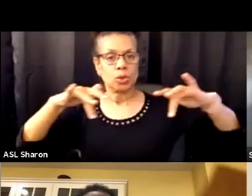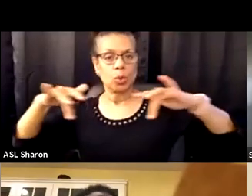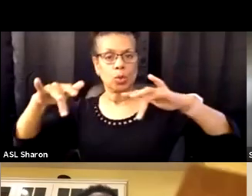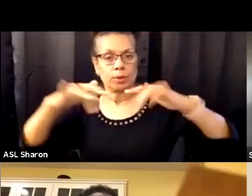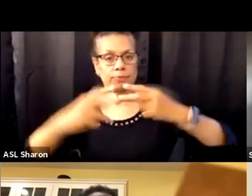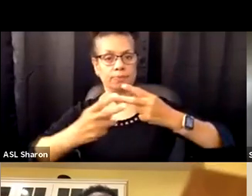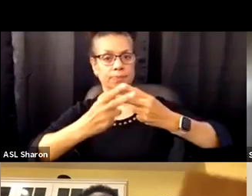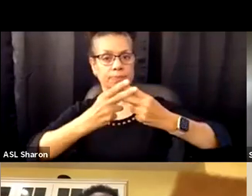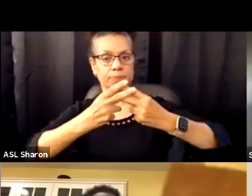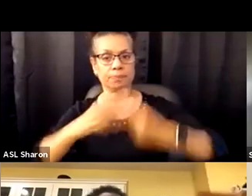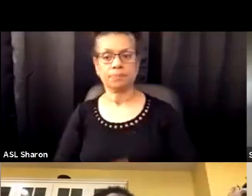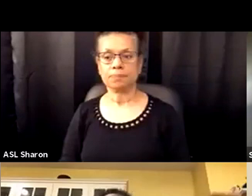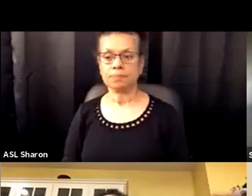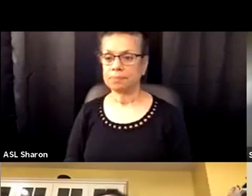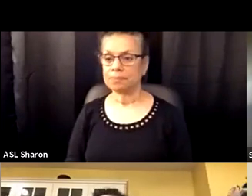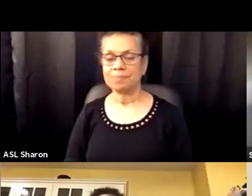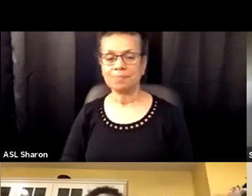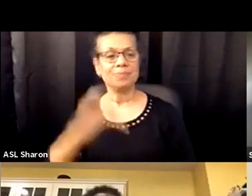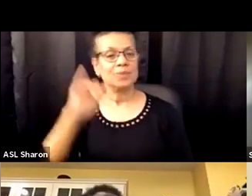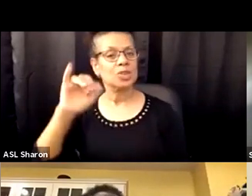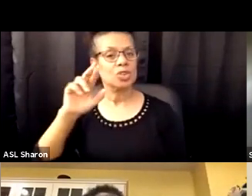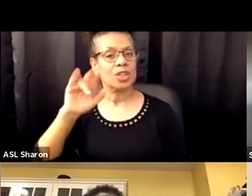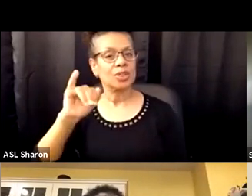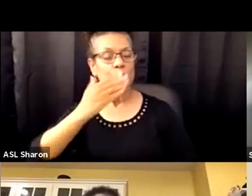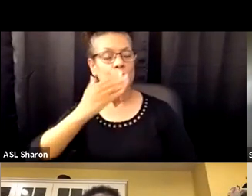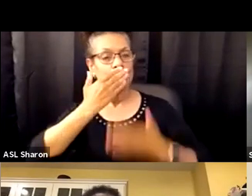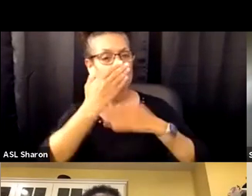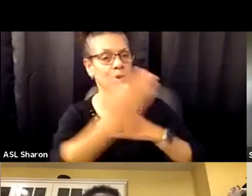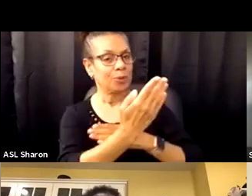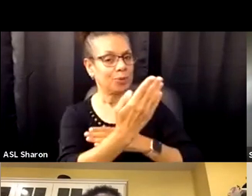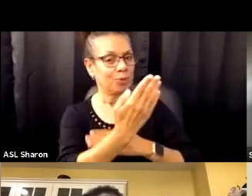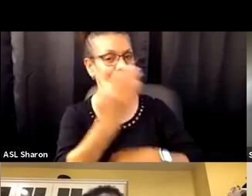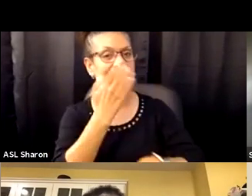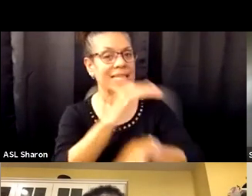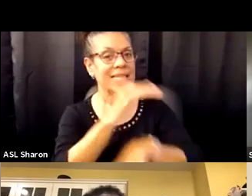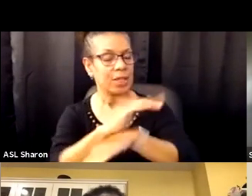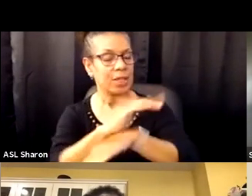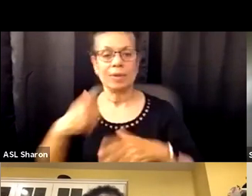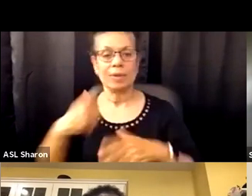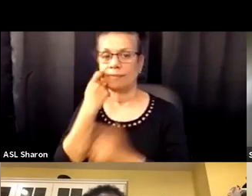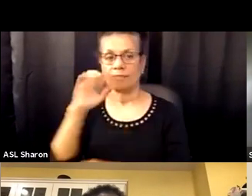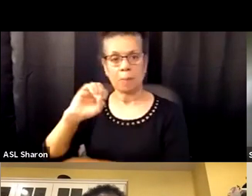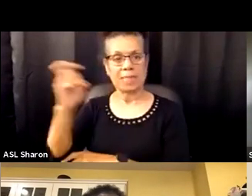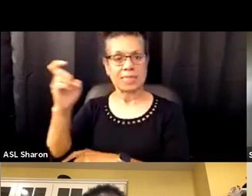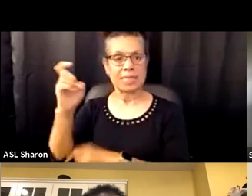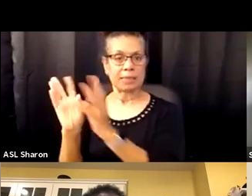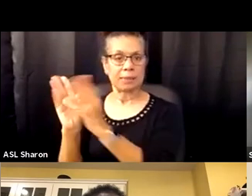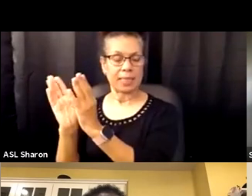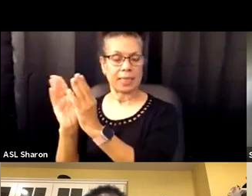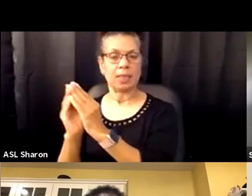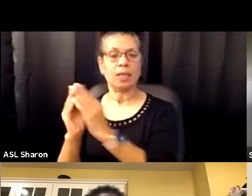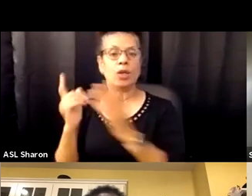we are live thank you good evening everyone committee has just returned from an executive session for the purpose of